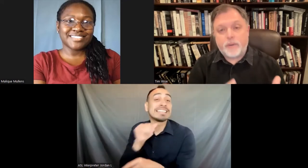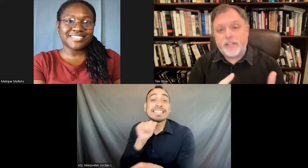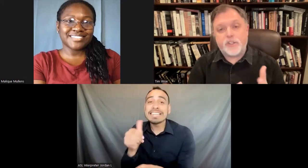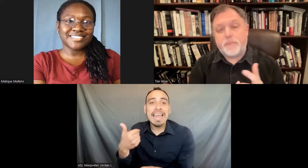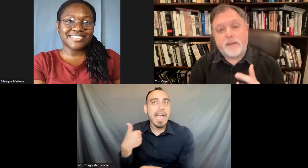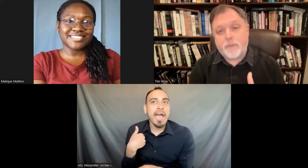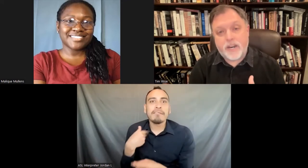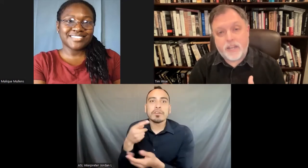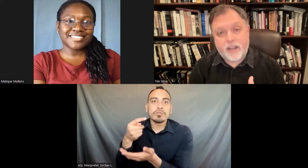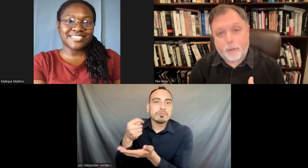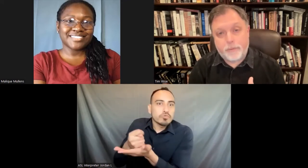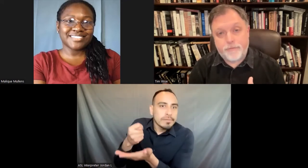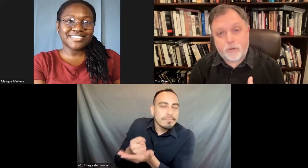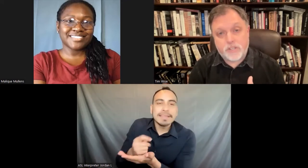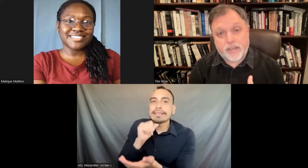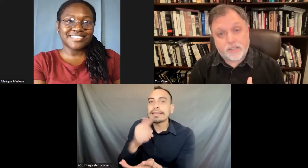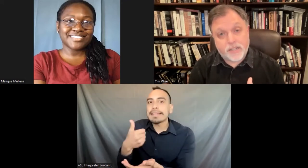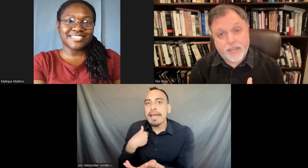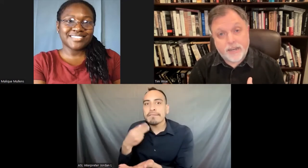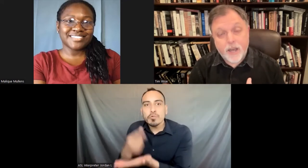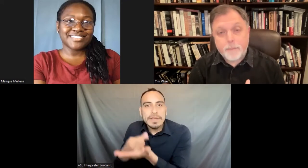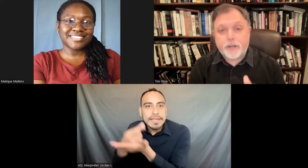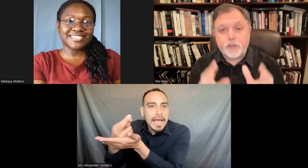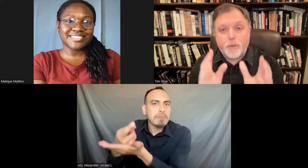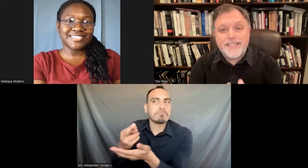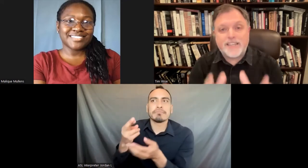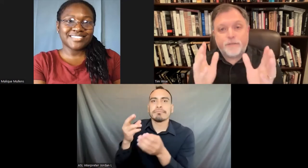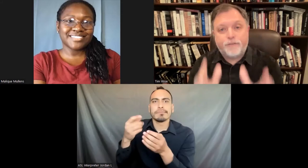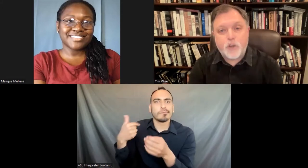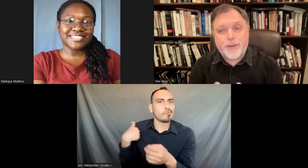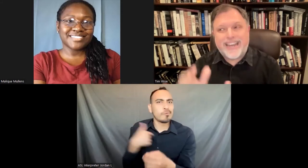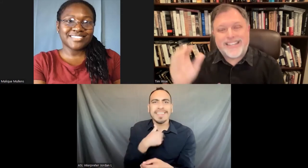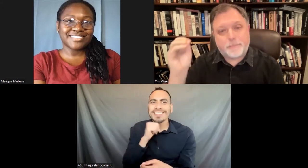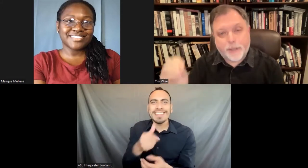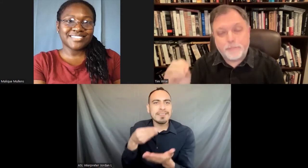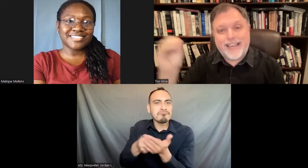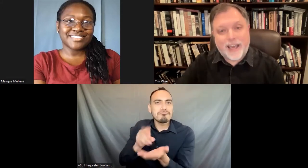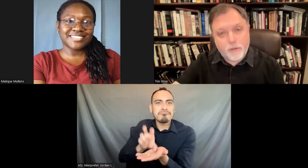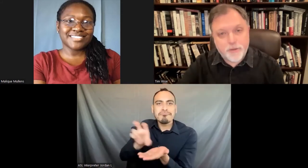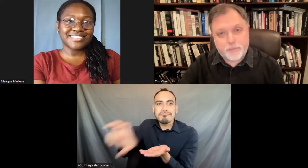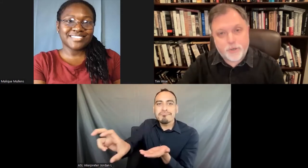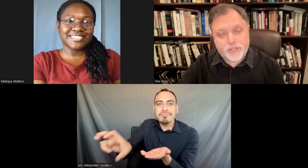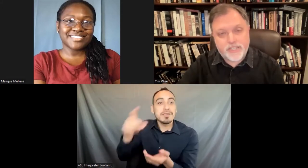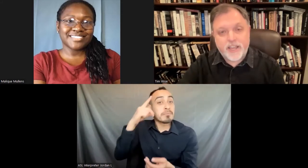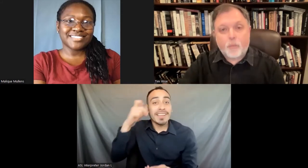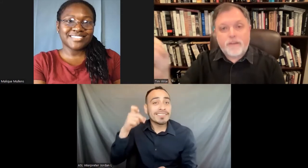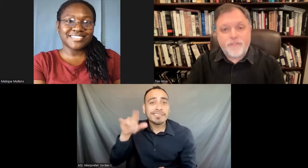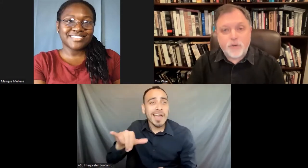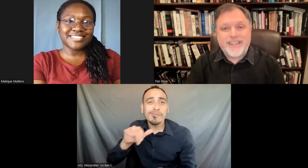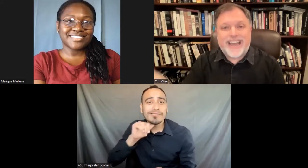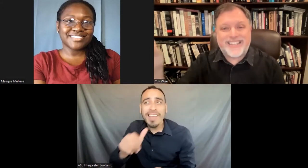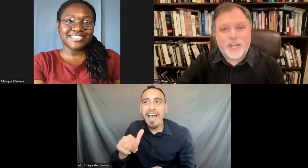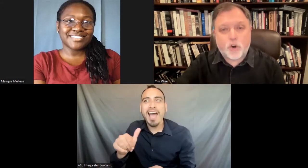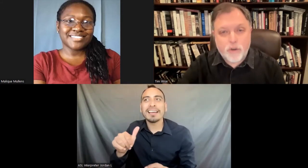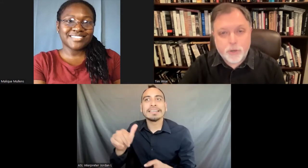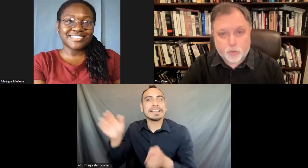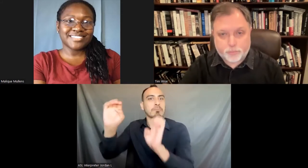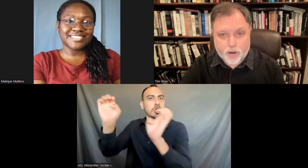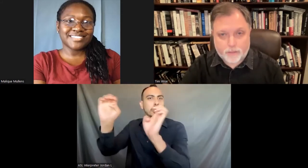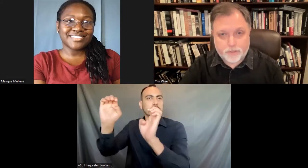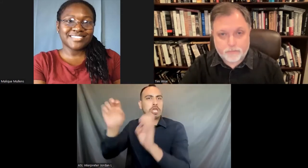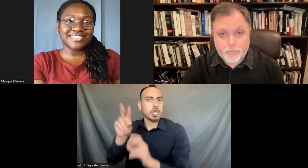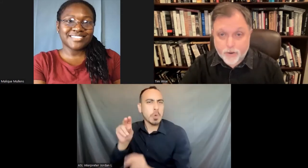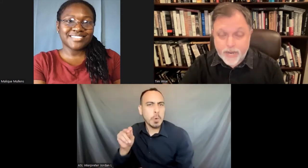treatment and we didn't spend money on helping folks get clean because we didn't view it as a public health emergency. We viewed it as a